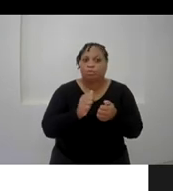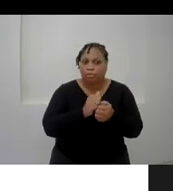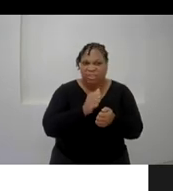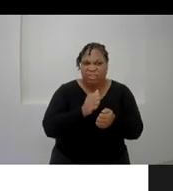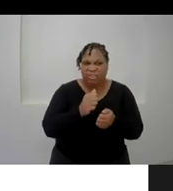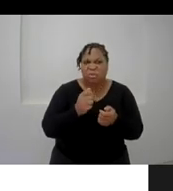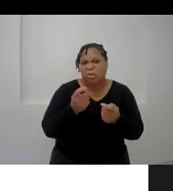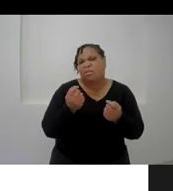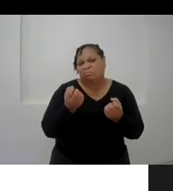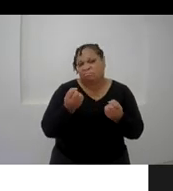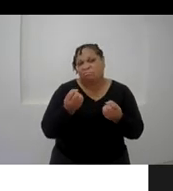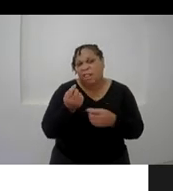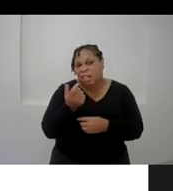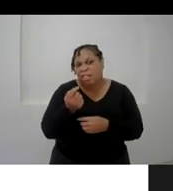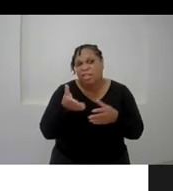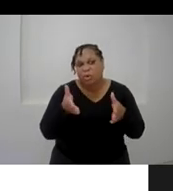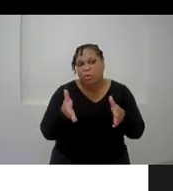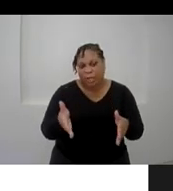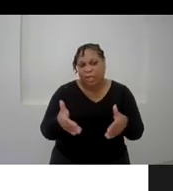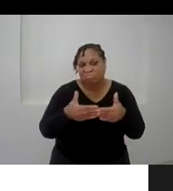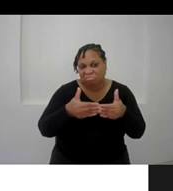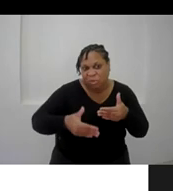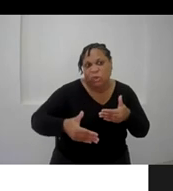to go here yet.